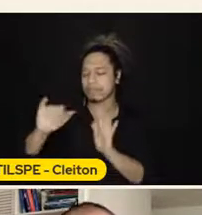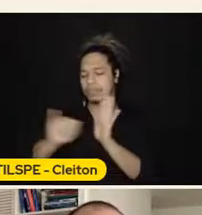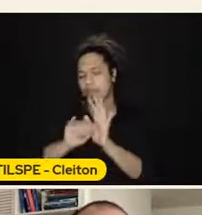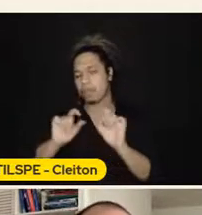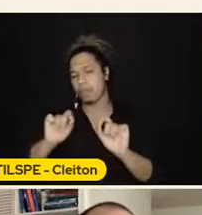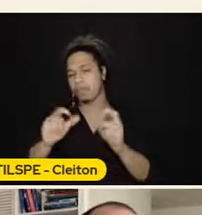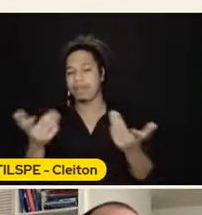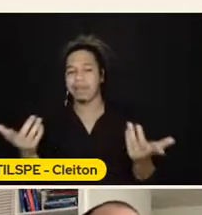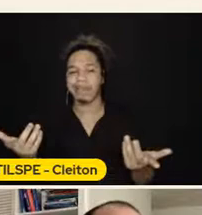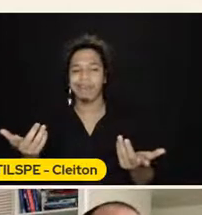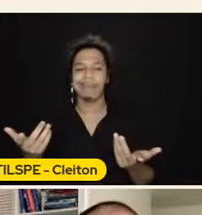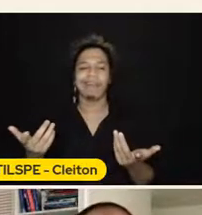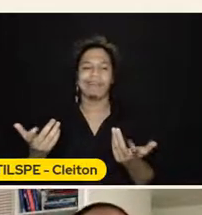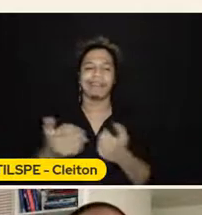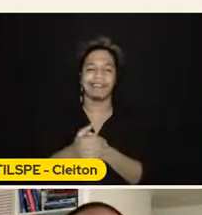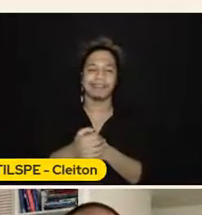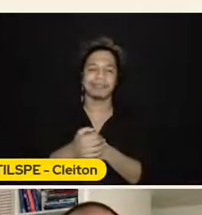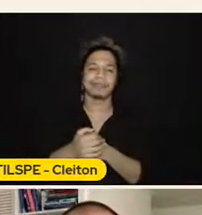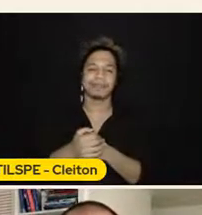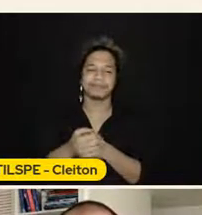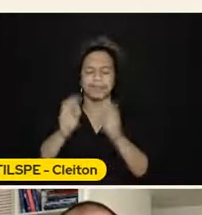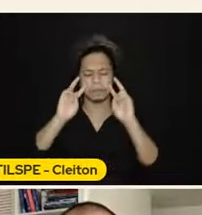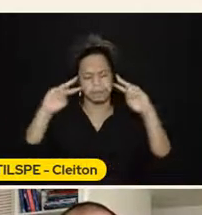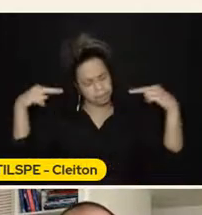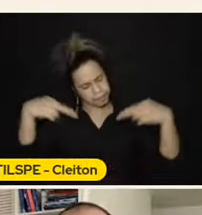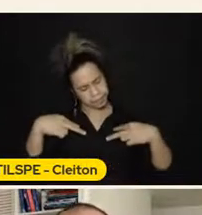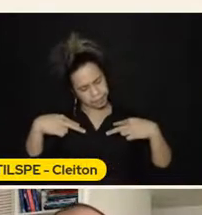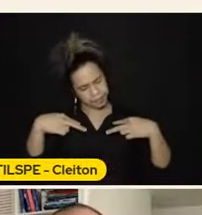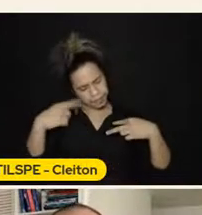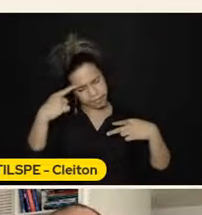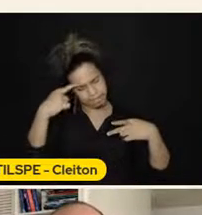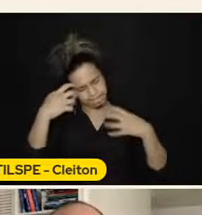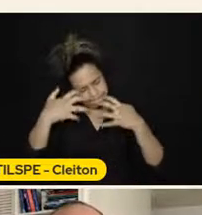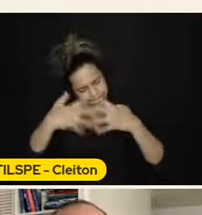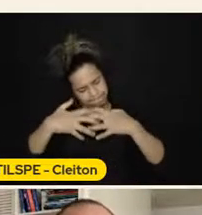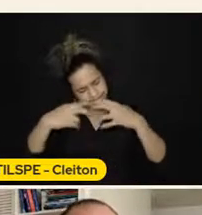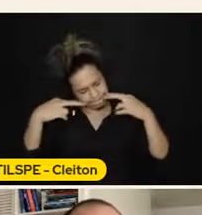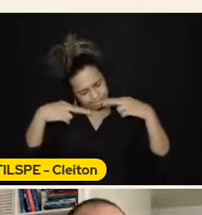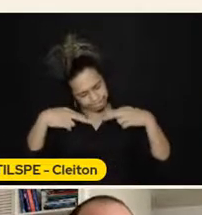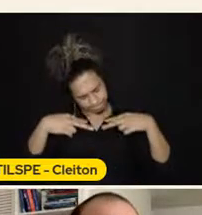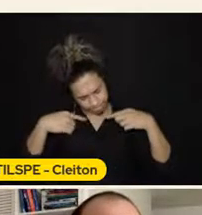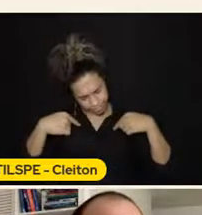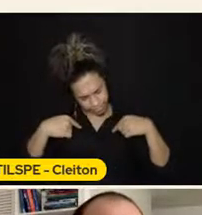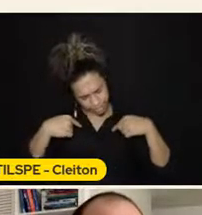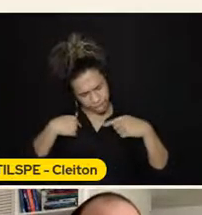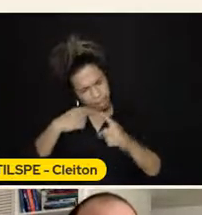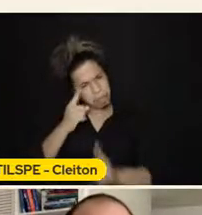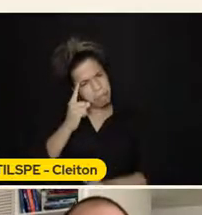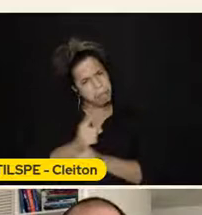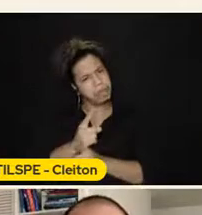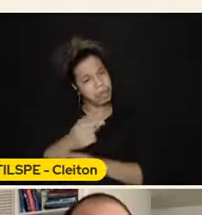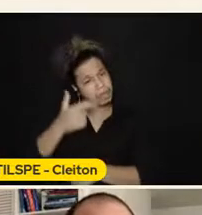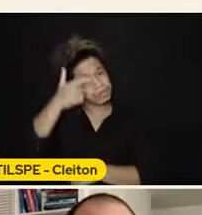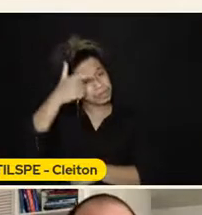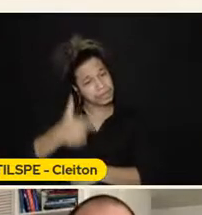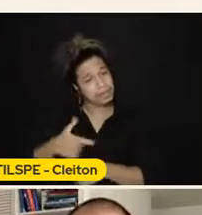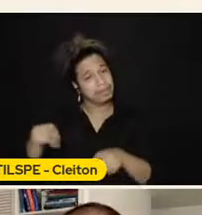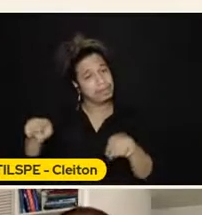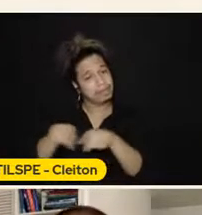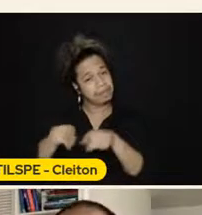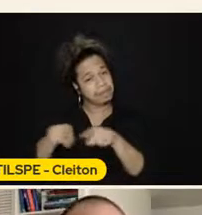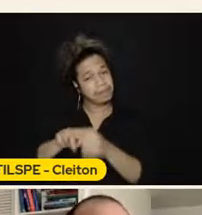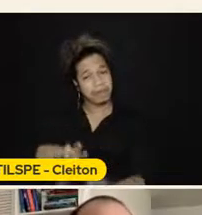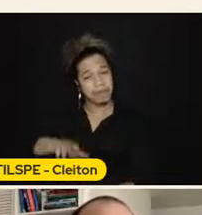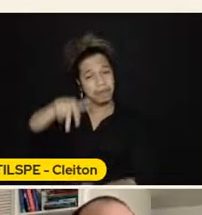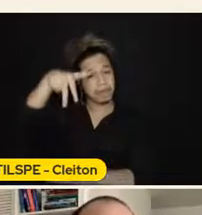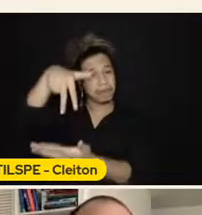this process of self-reflection, I recognize that I've been an entertainer, someone coming in the classroom